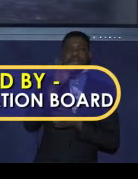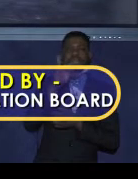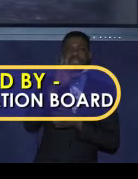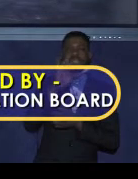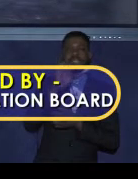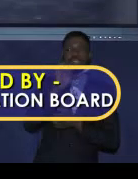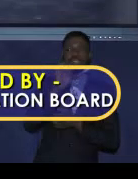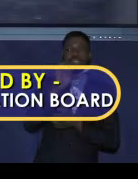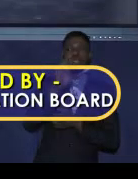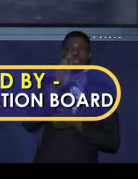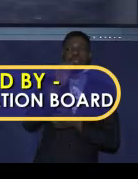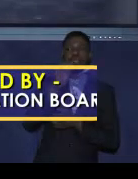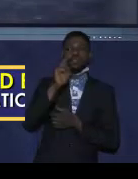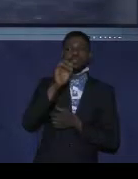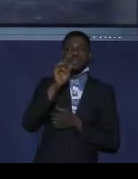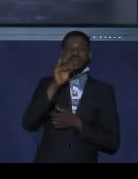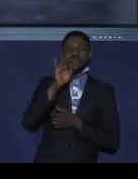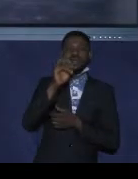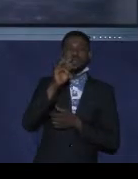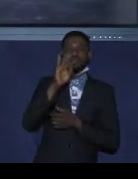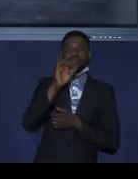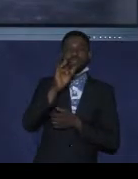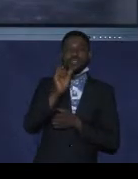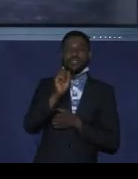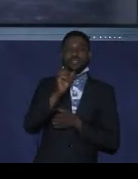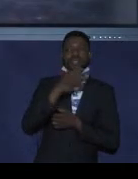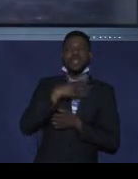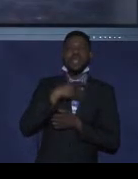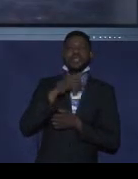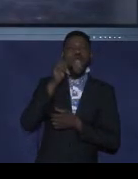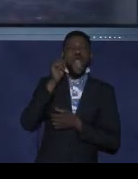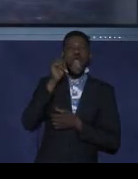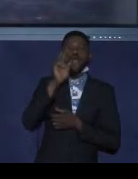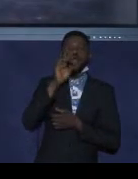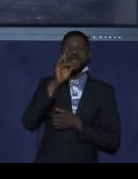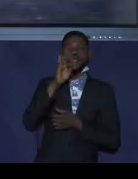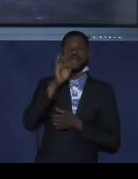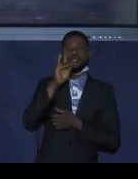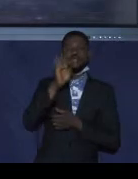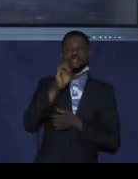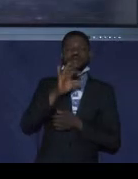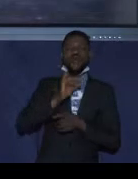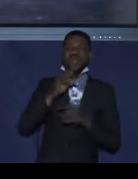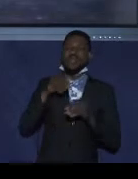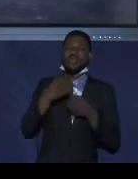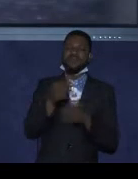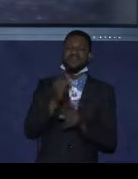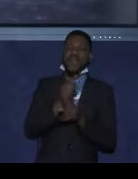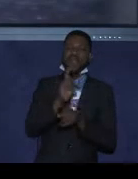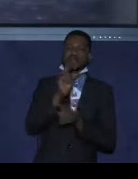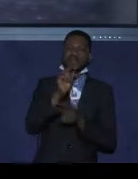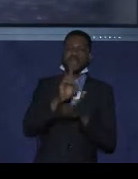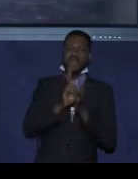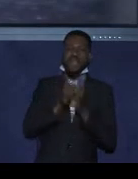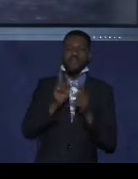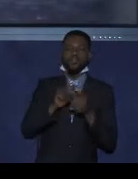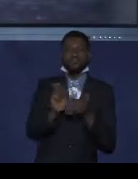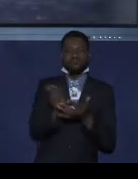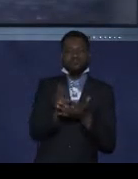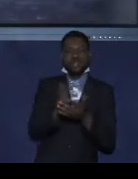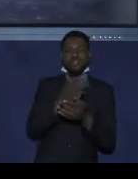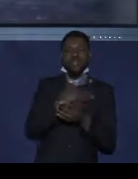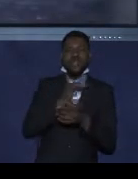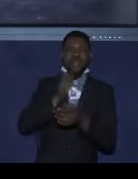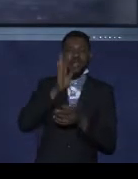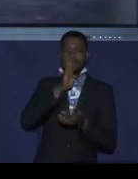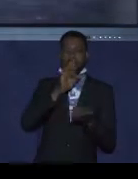armistice, casualties, and audible. I give you 20 seconds to capture that